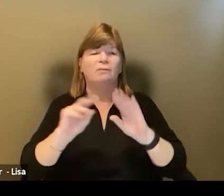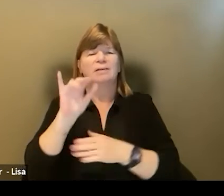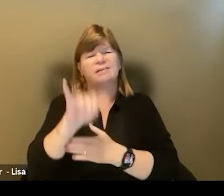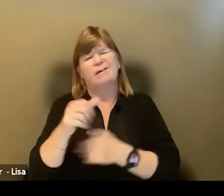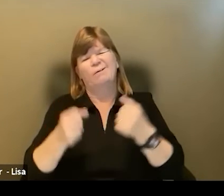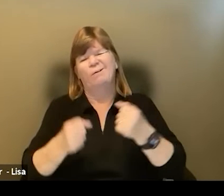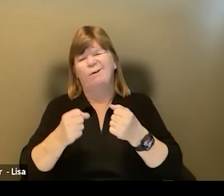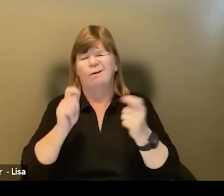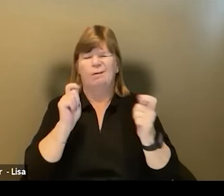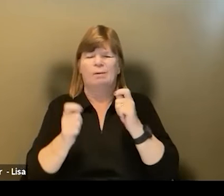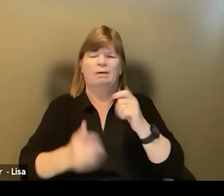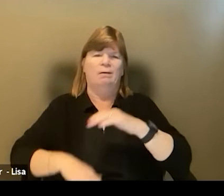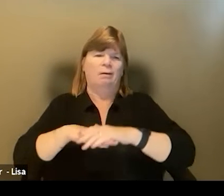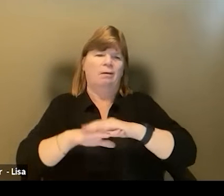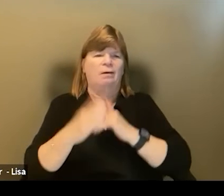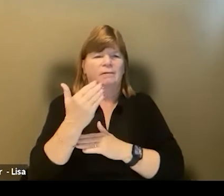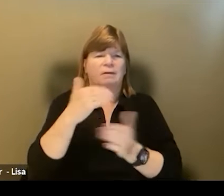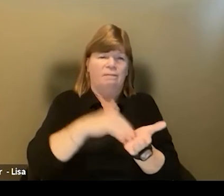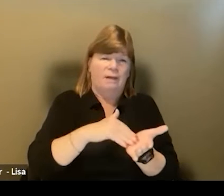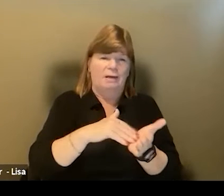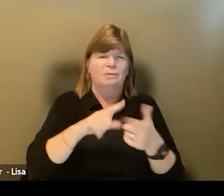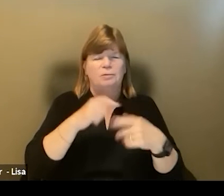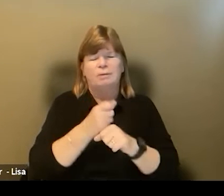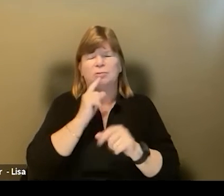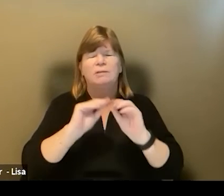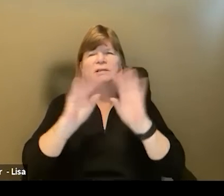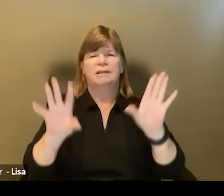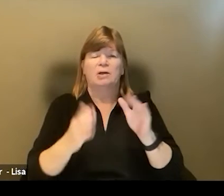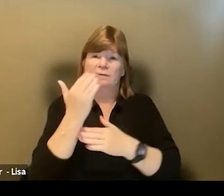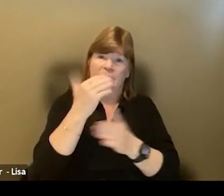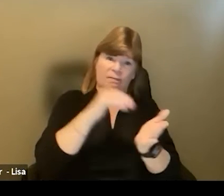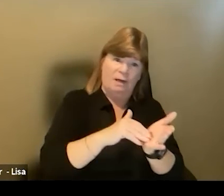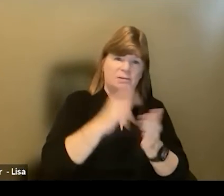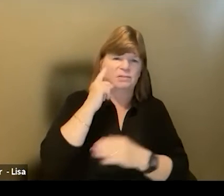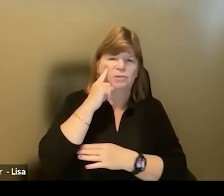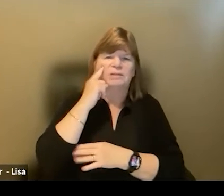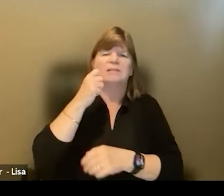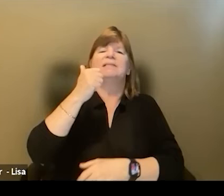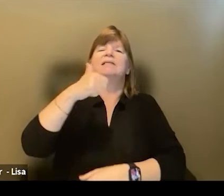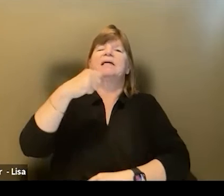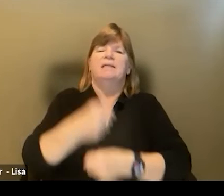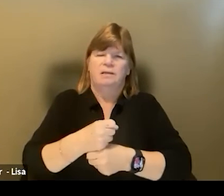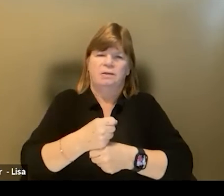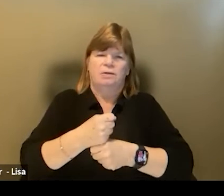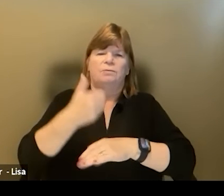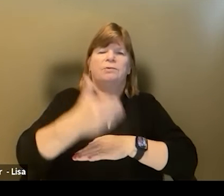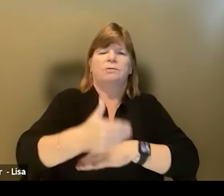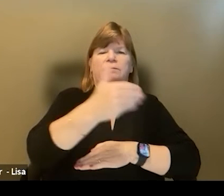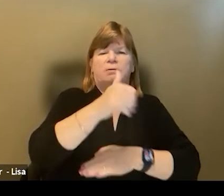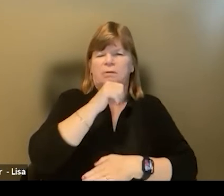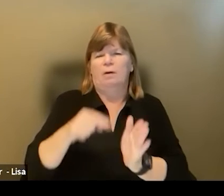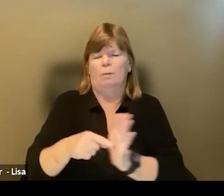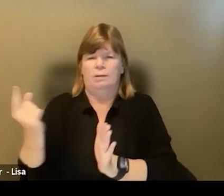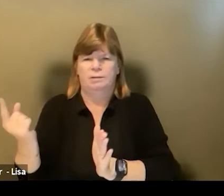the vehicle modification cap to ensure that it's clear that the $15,000 vehicle modification cap is for every 10